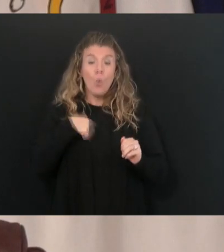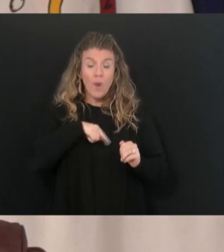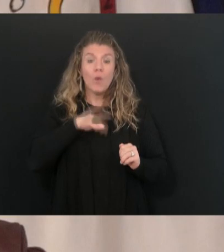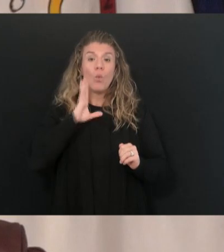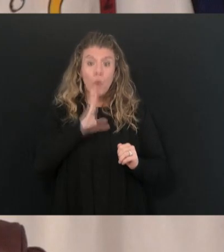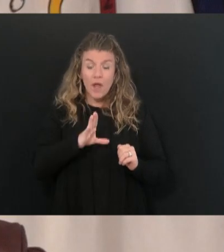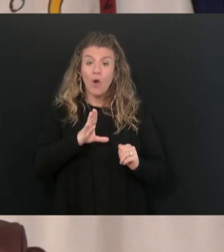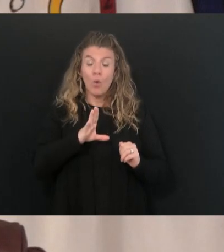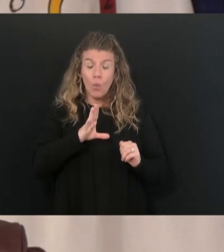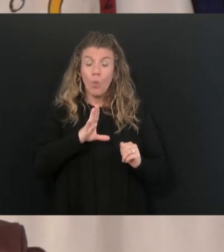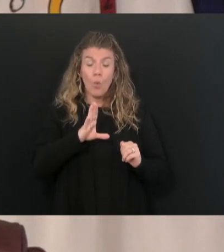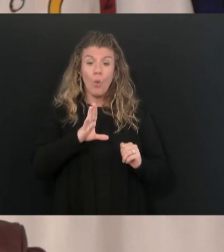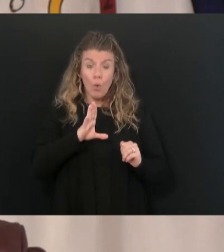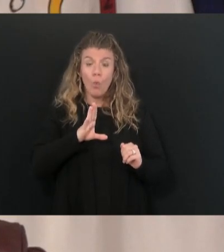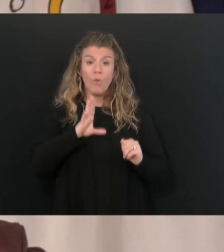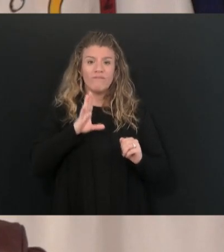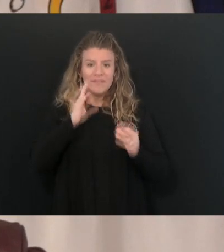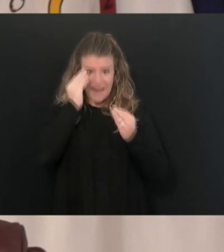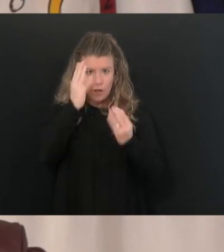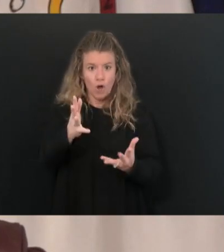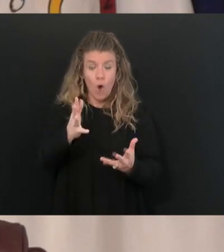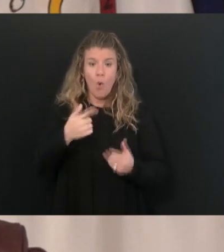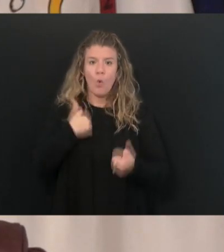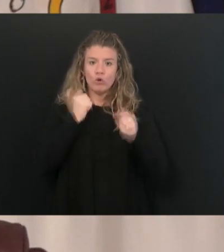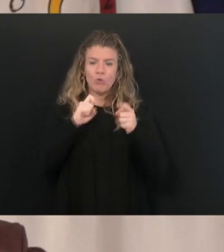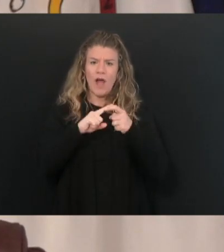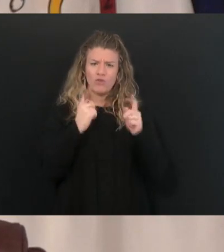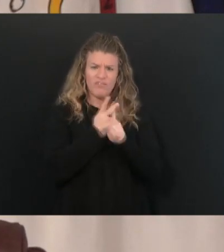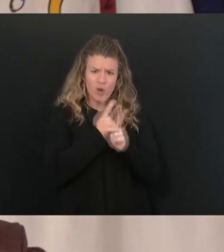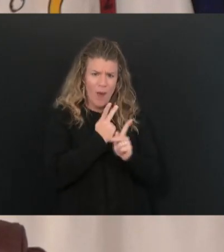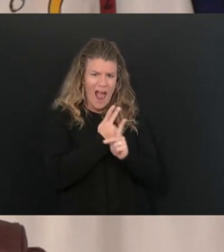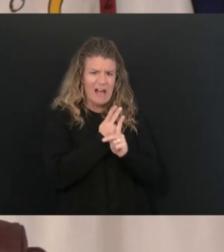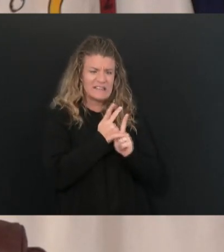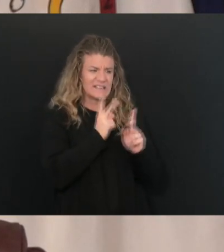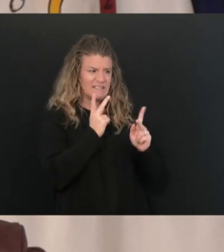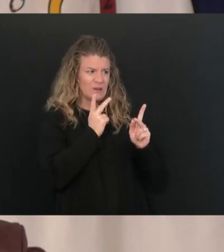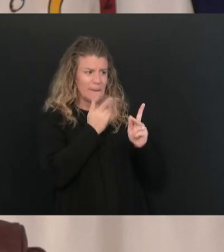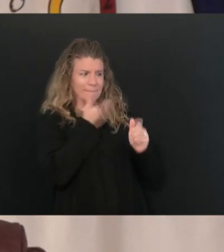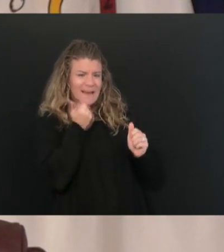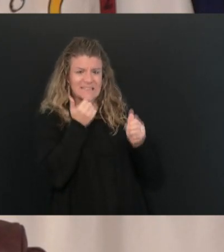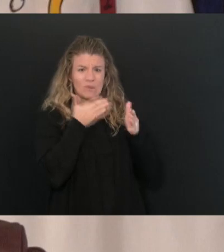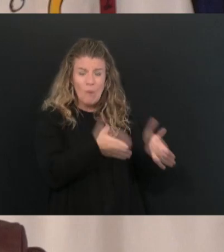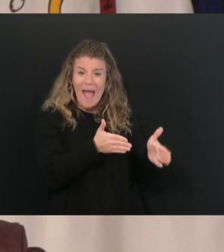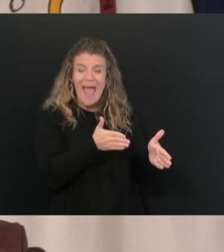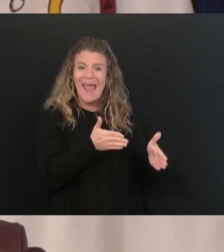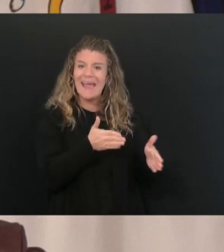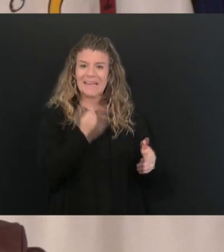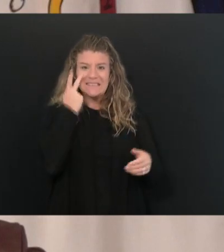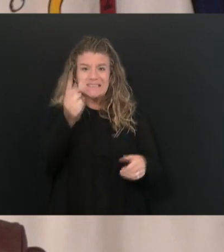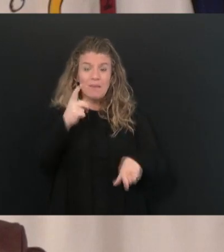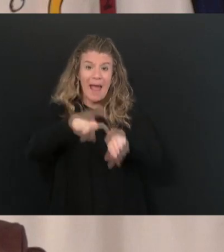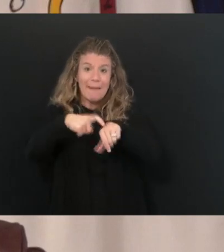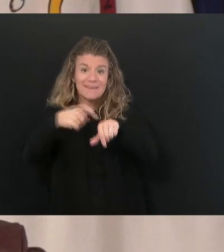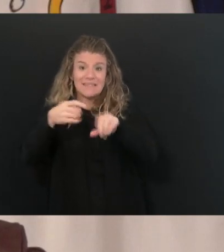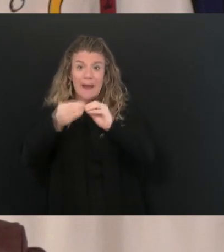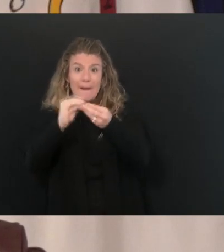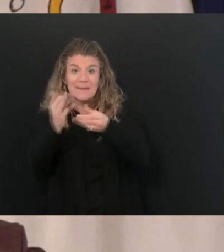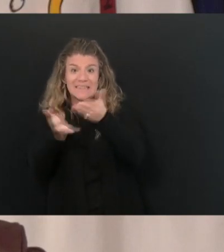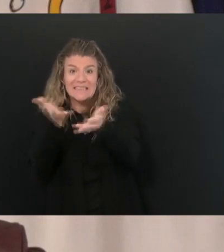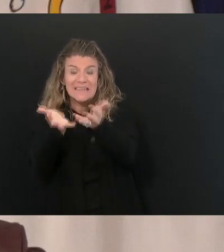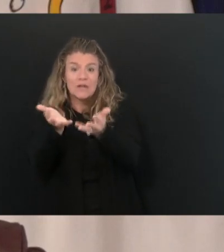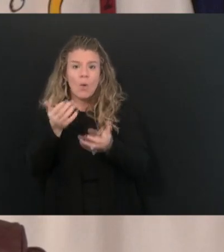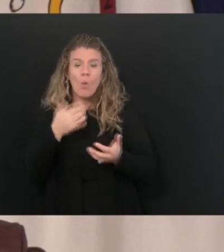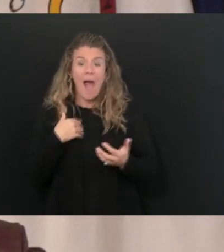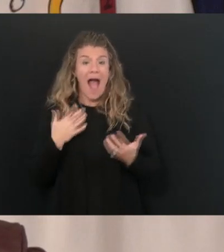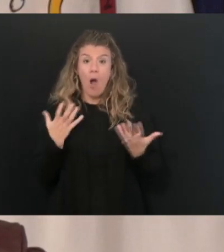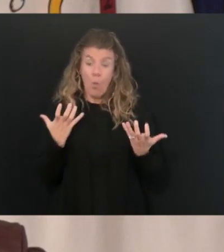we're really trying to digest and buy some time, to tell you the truth. I would love for us to be able to have